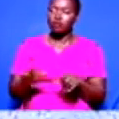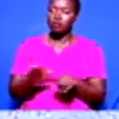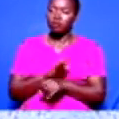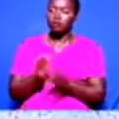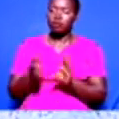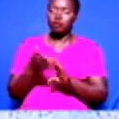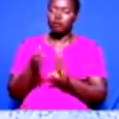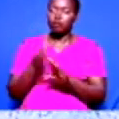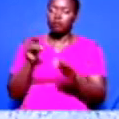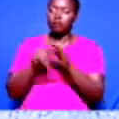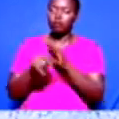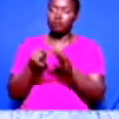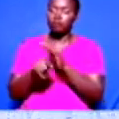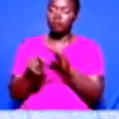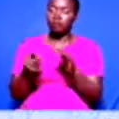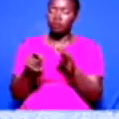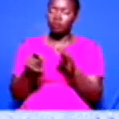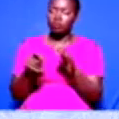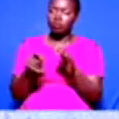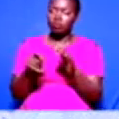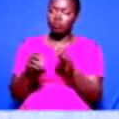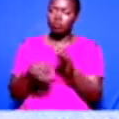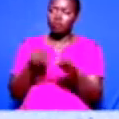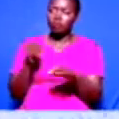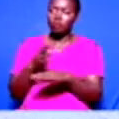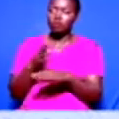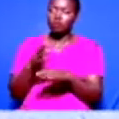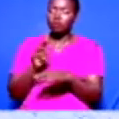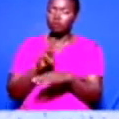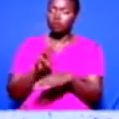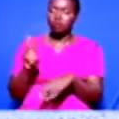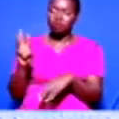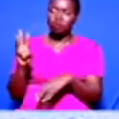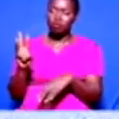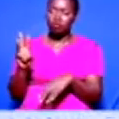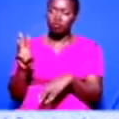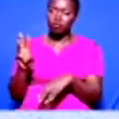the film is, first you can go to our website,